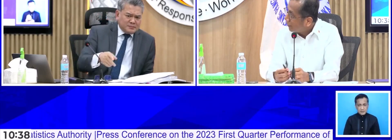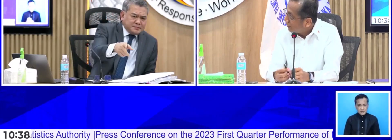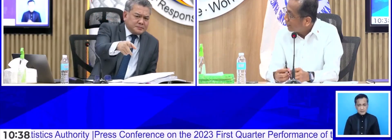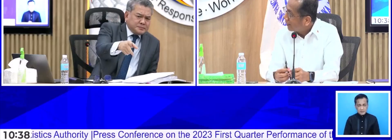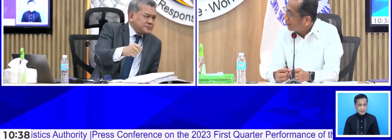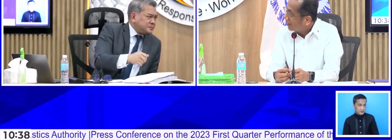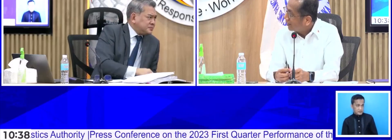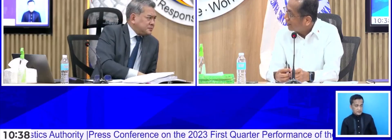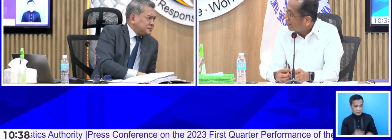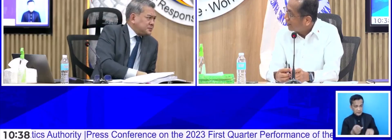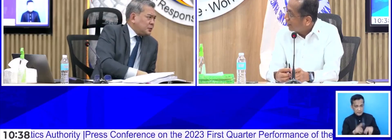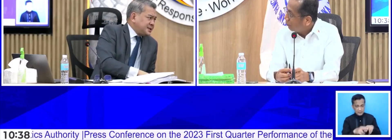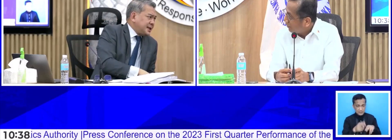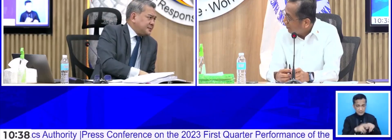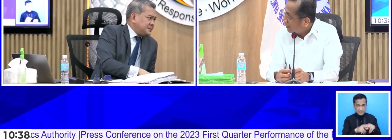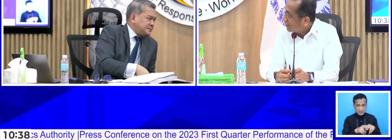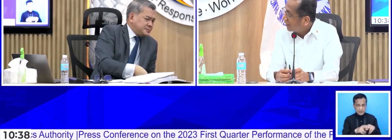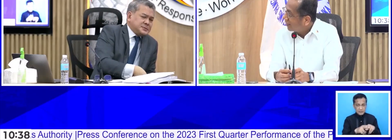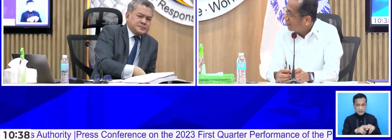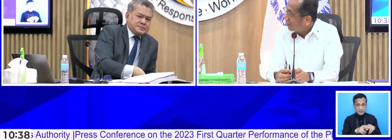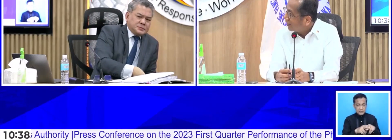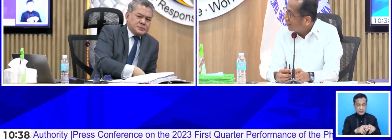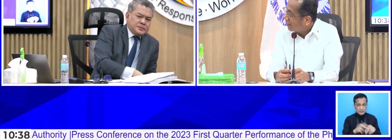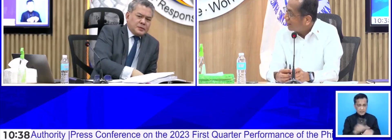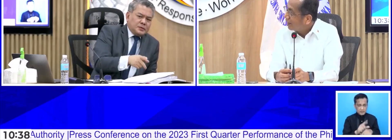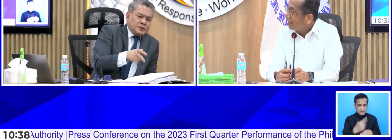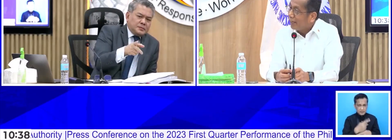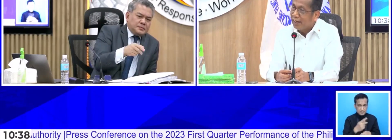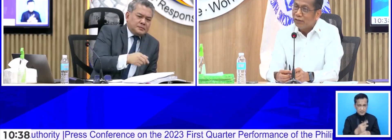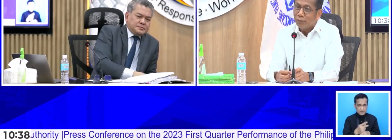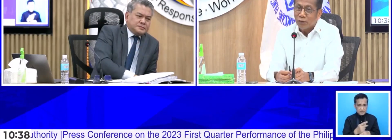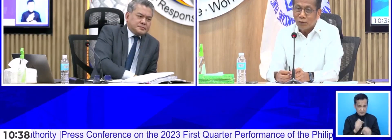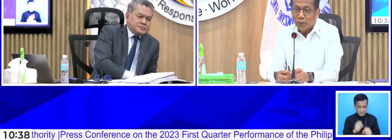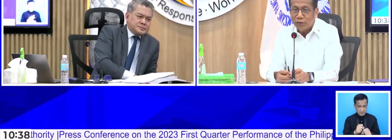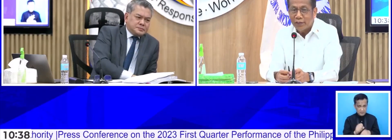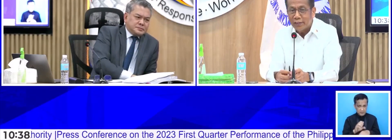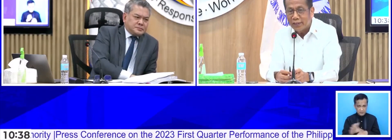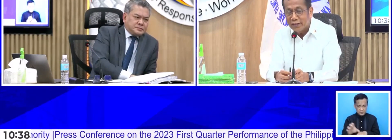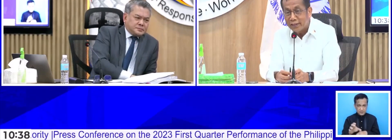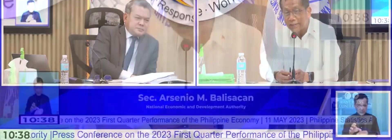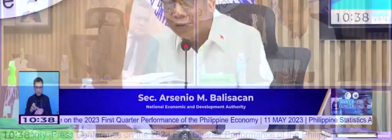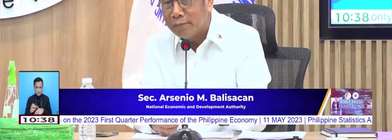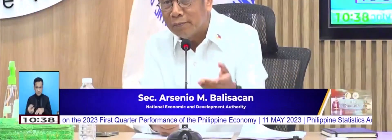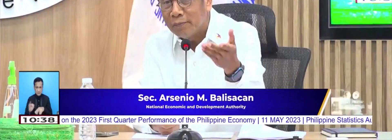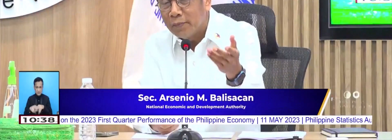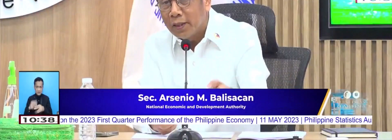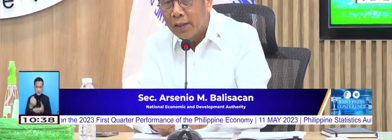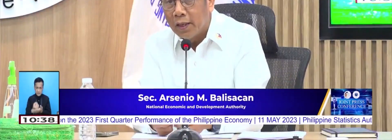merit a wage hike? And I suppose that since